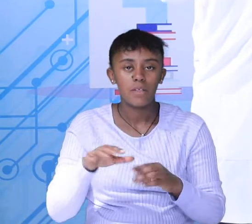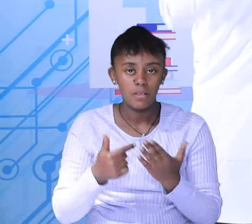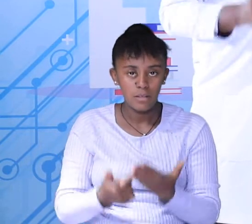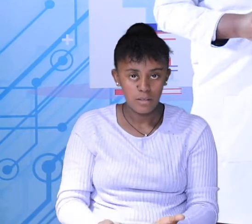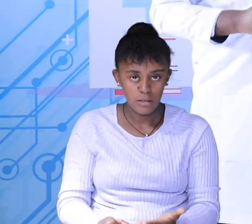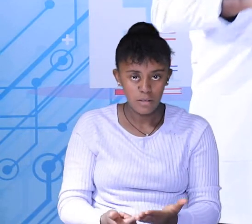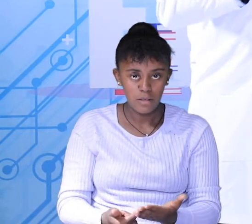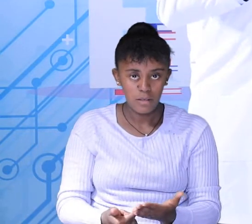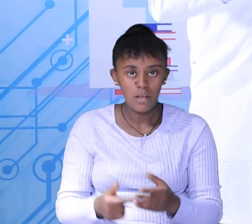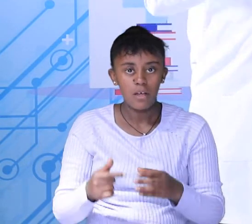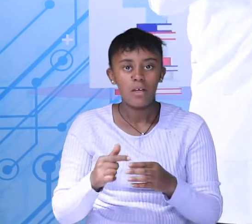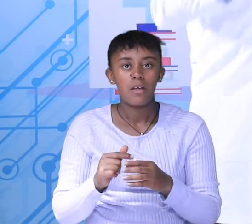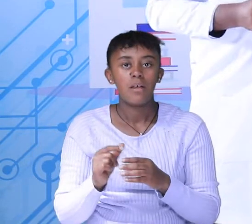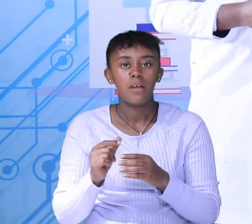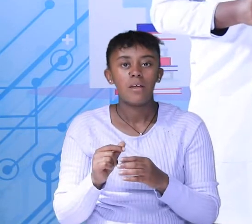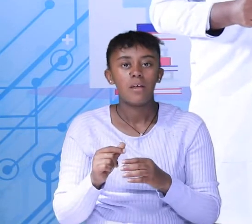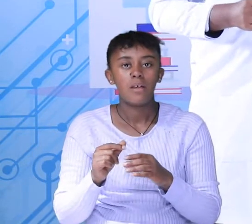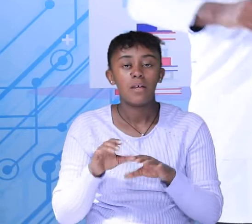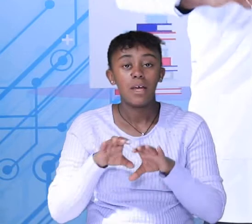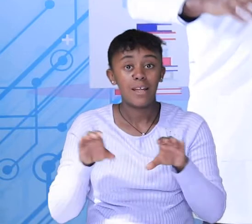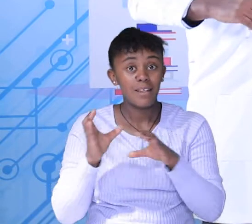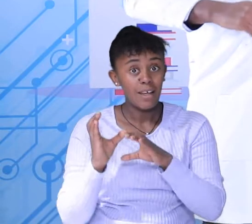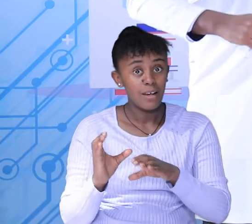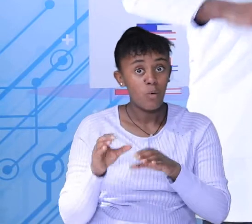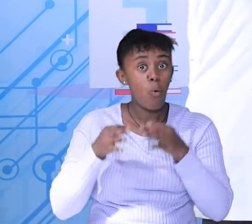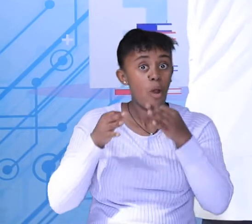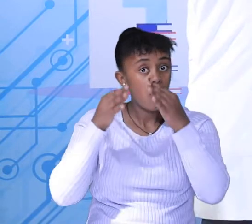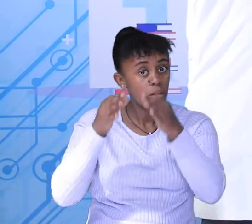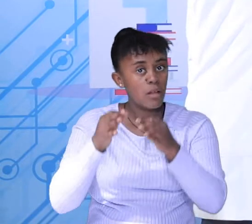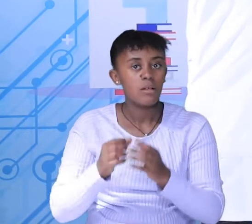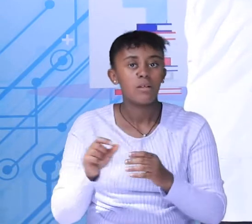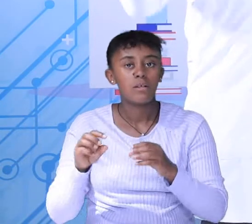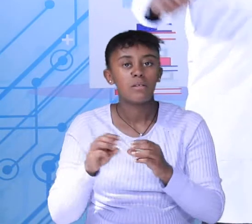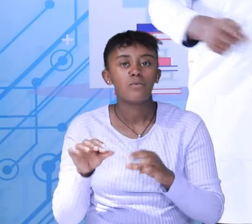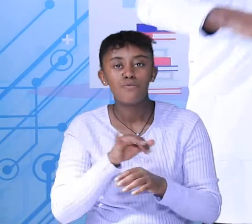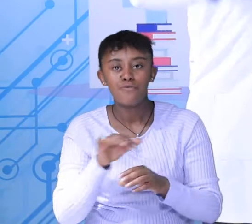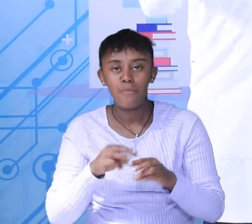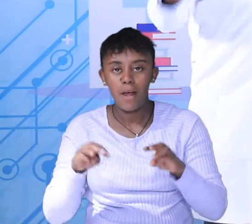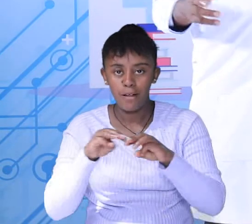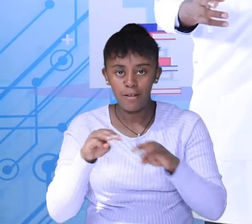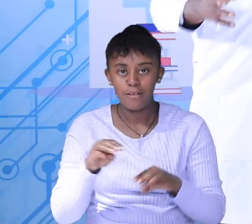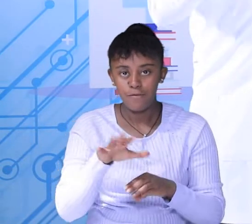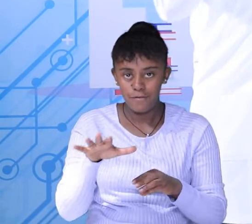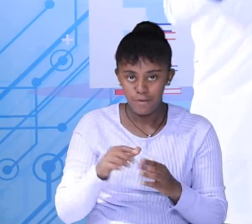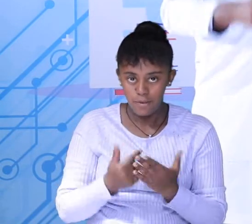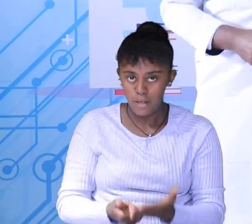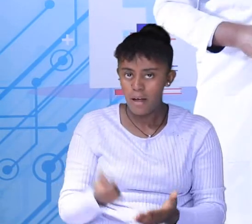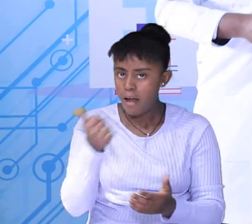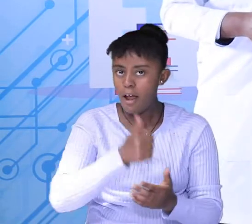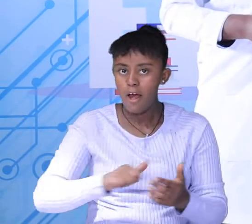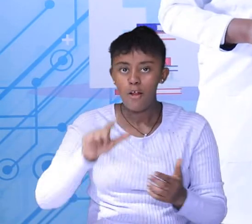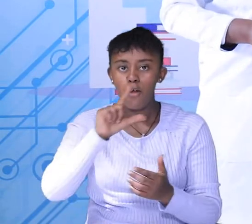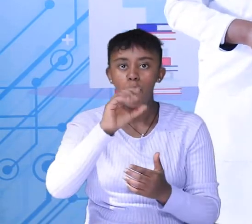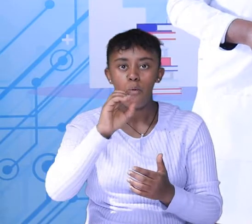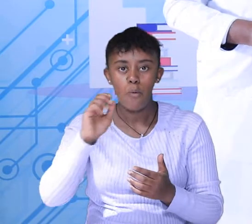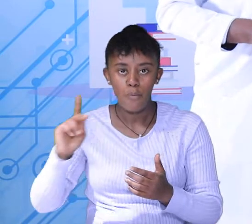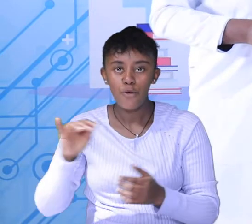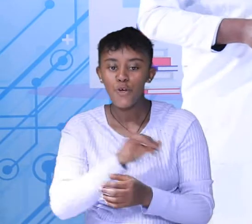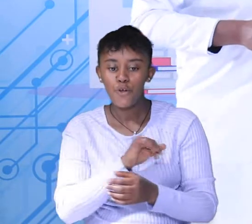segment. And the fourth segment, the current is moving upward, whereas the magnetic field is acting to the right. So they